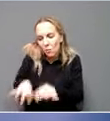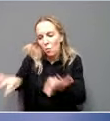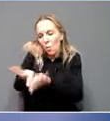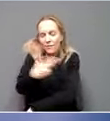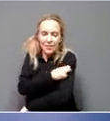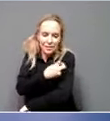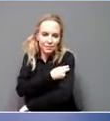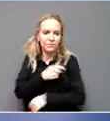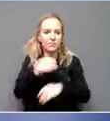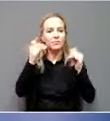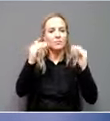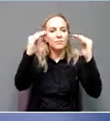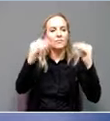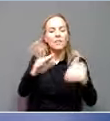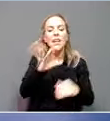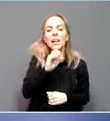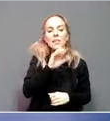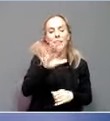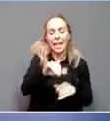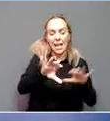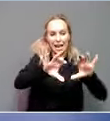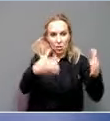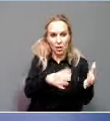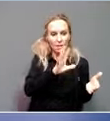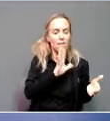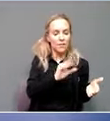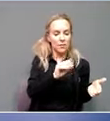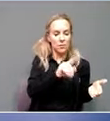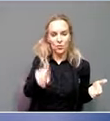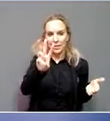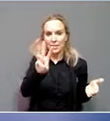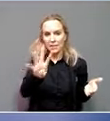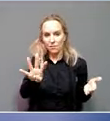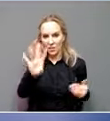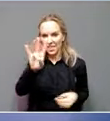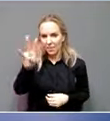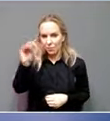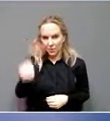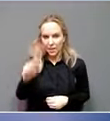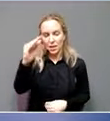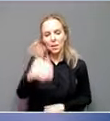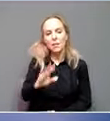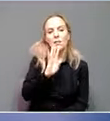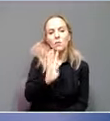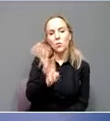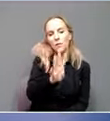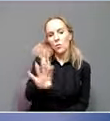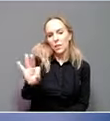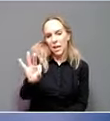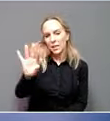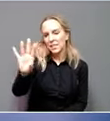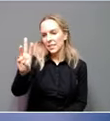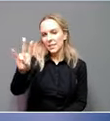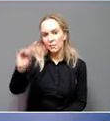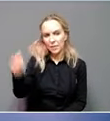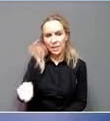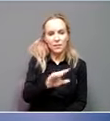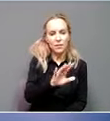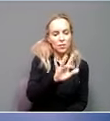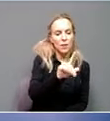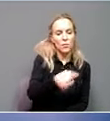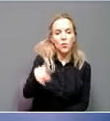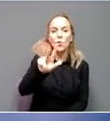to 77%. Glad this is continuing to increase. 40 to 49 is the same at 67. 25 to 39, up